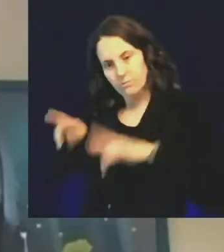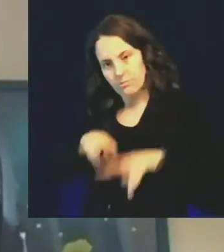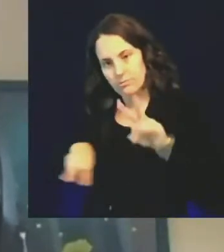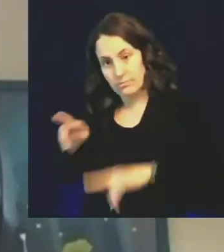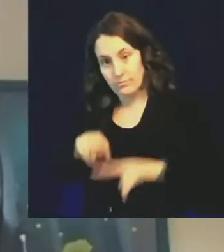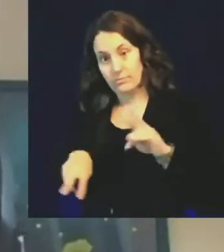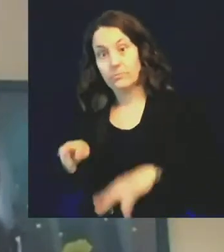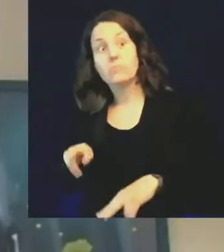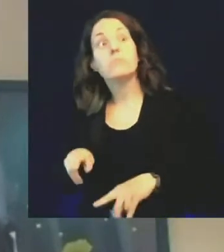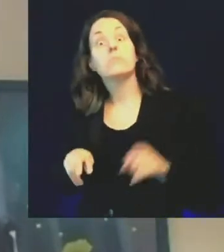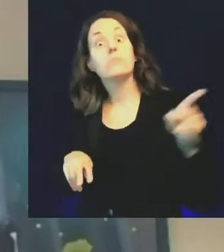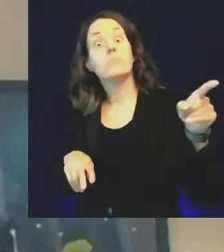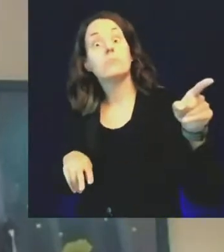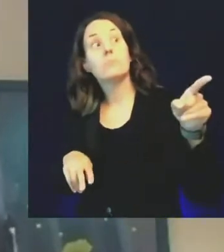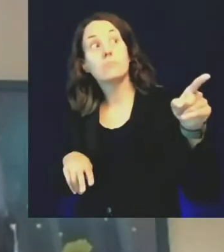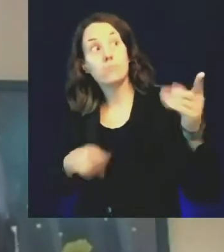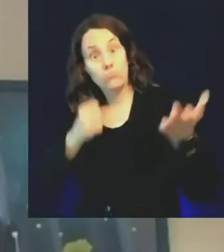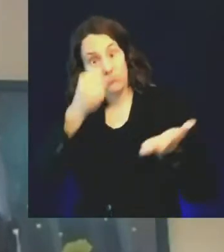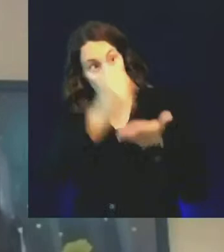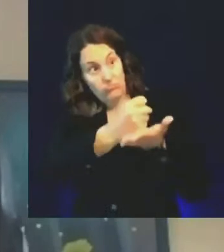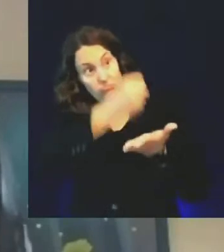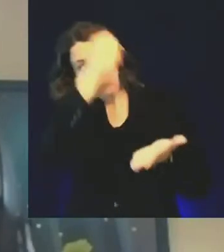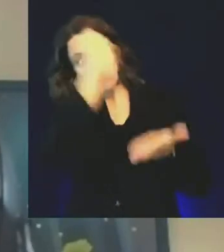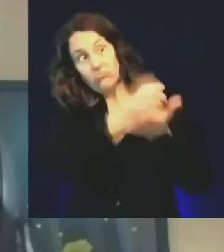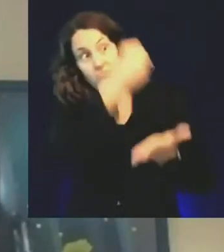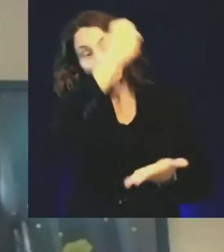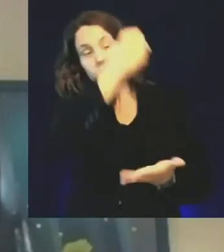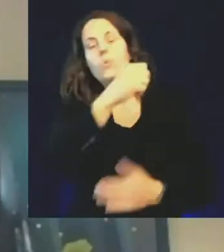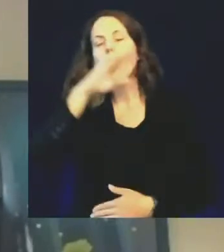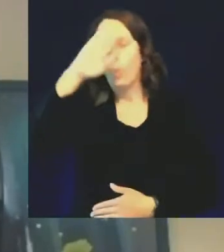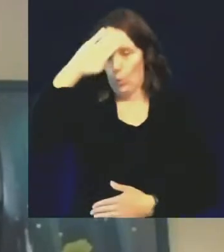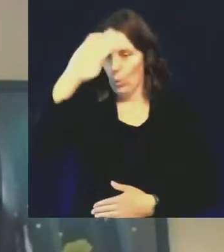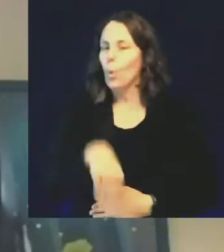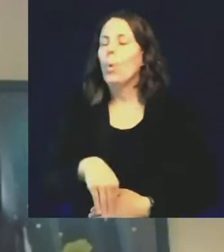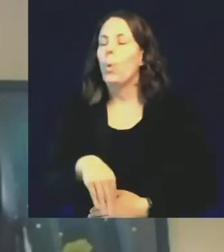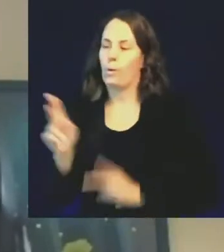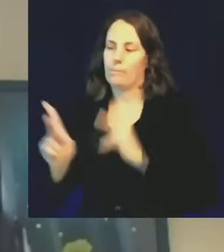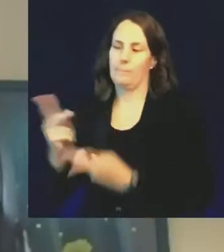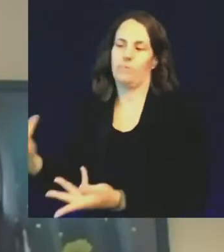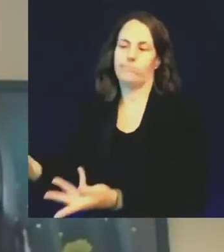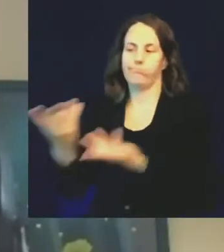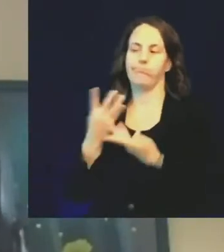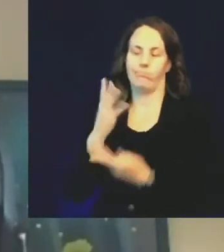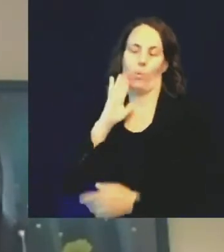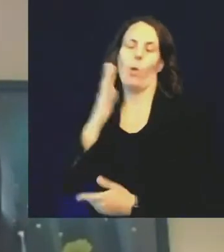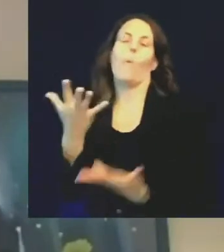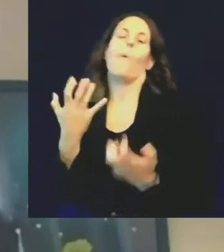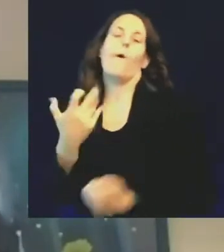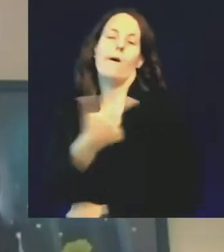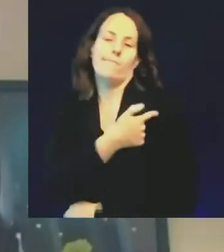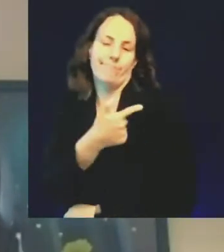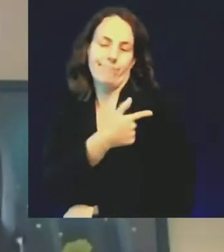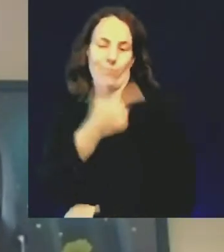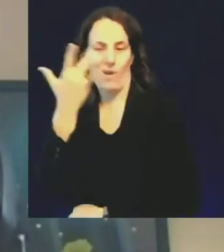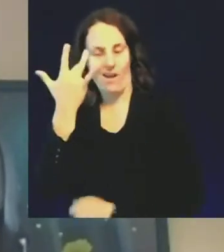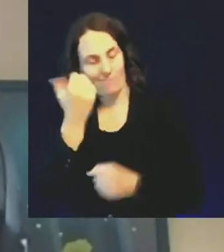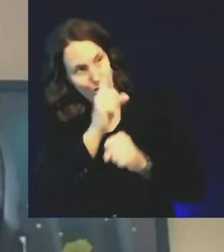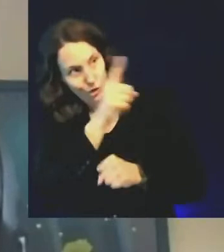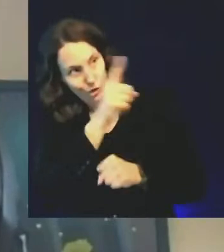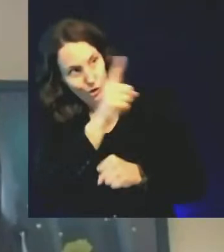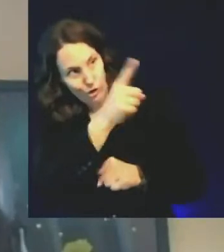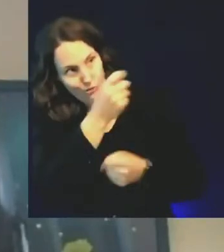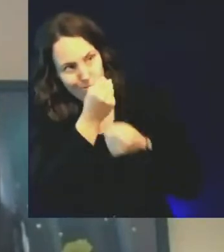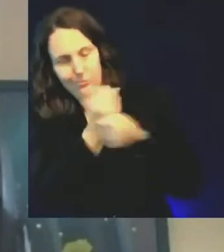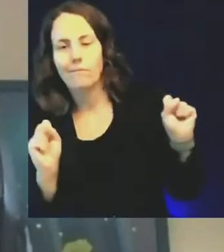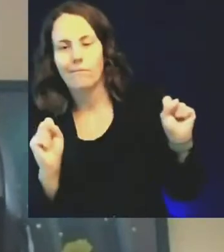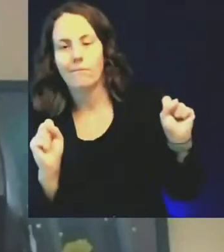the coming months, that will provide another level of reassurance to people who may still be in